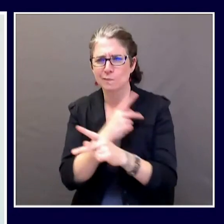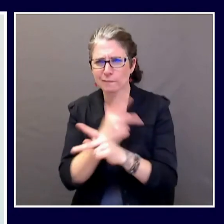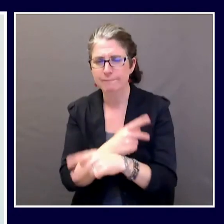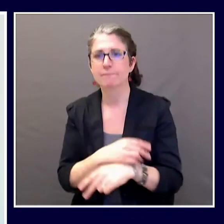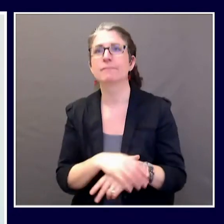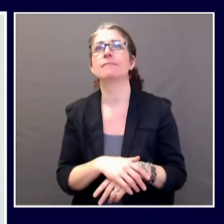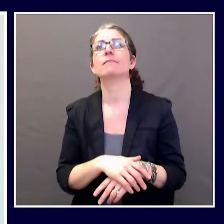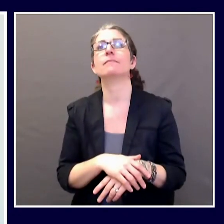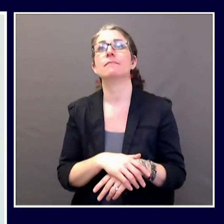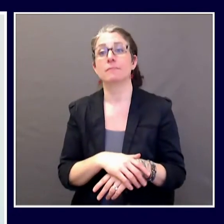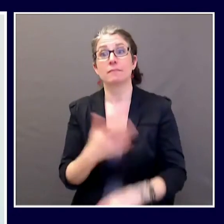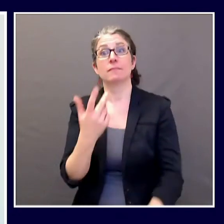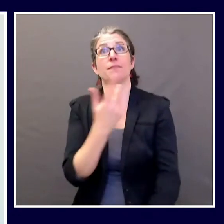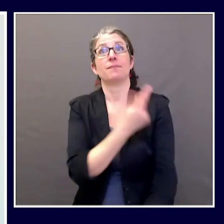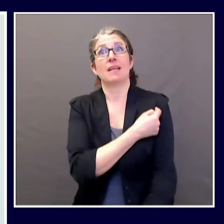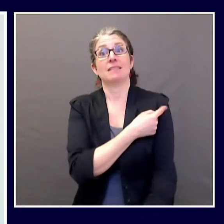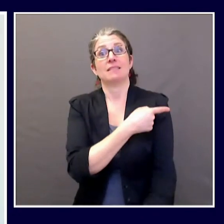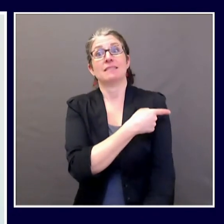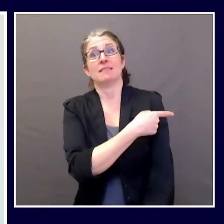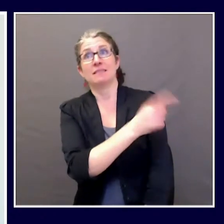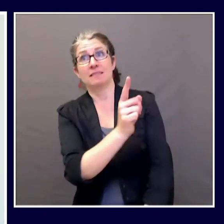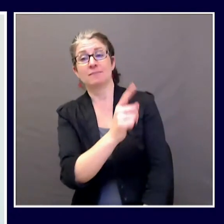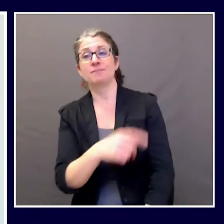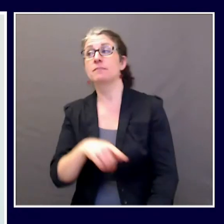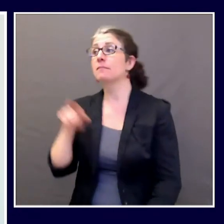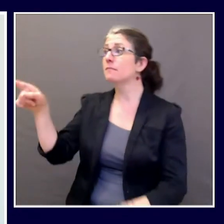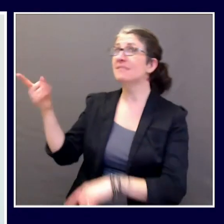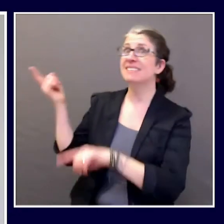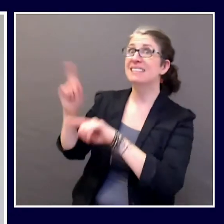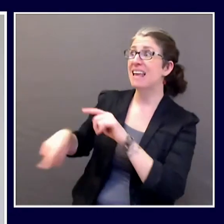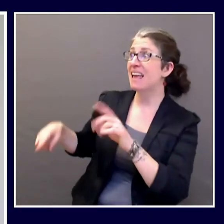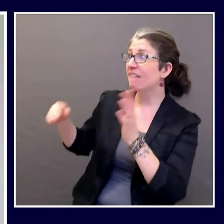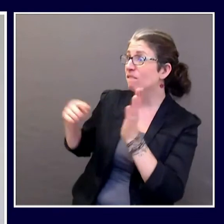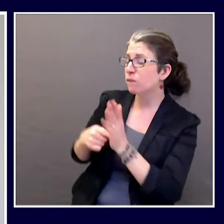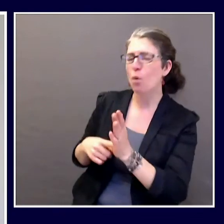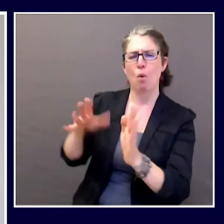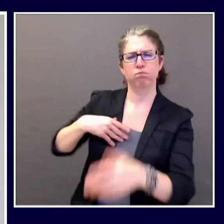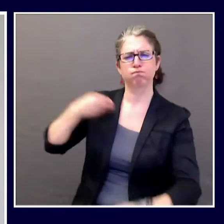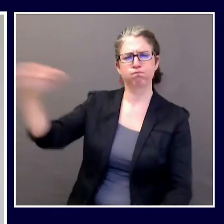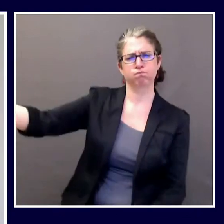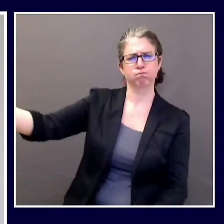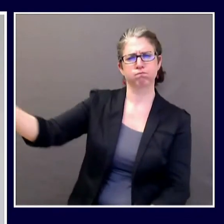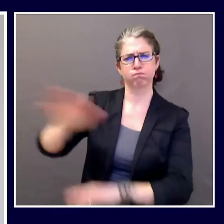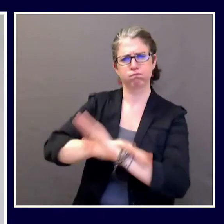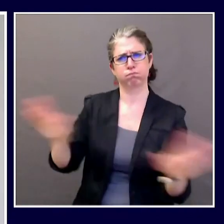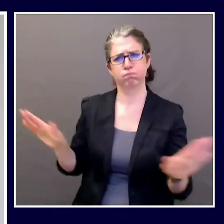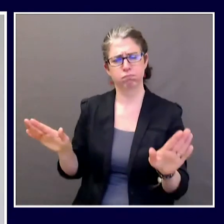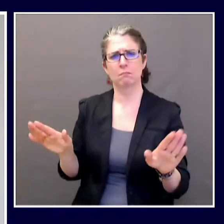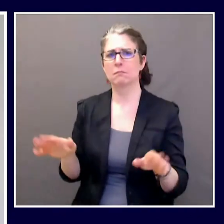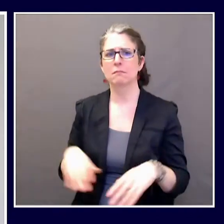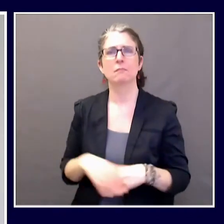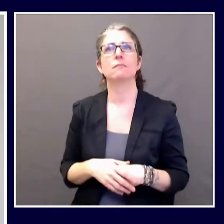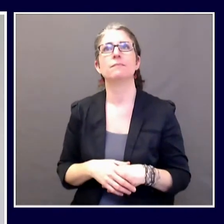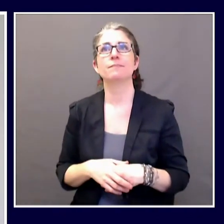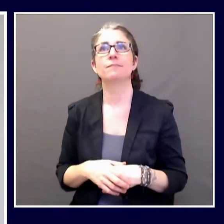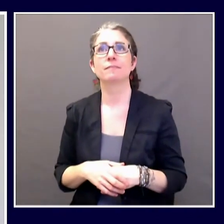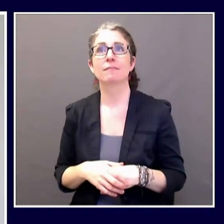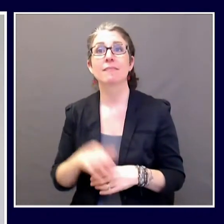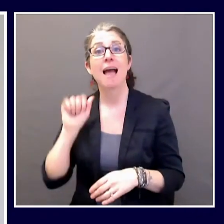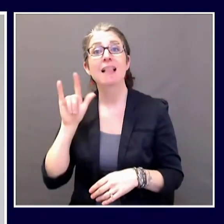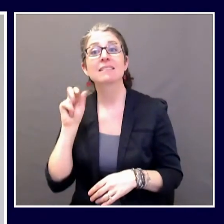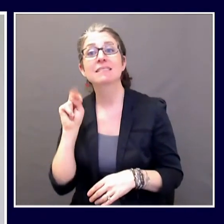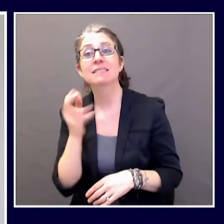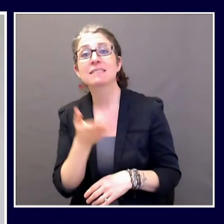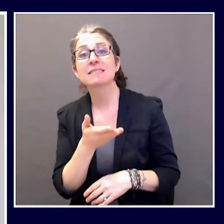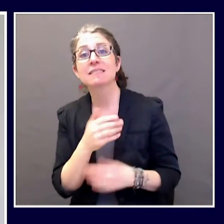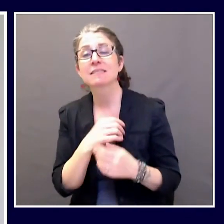work to overcome it. Thank you. Thanks, Brian. Over to Allison Ross next. Hi, Dr. Shah.